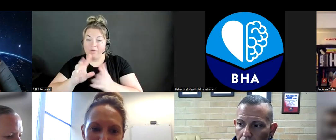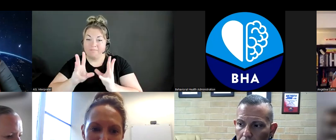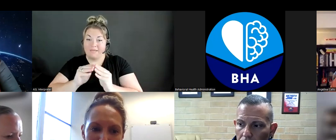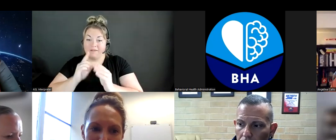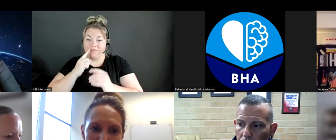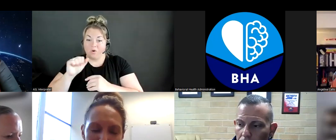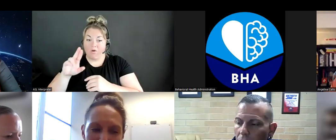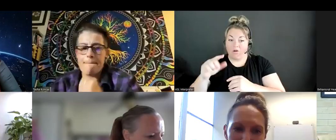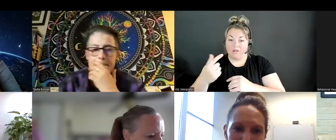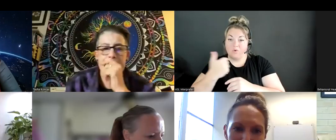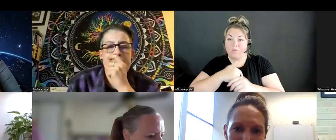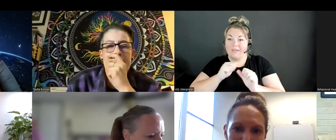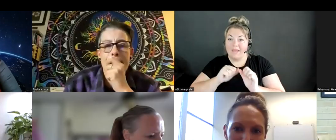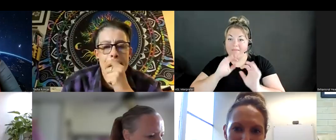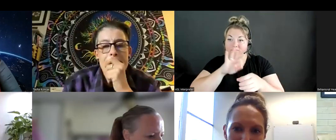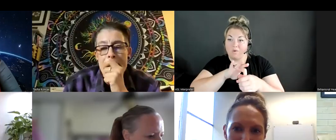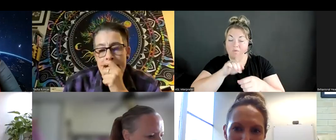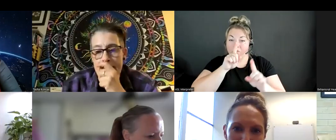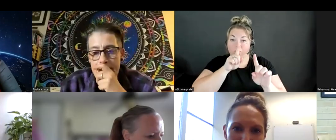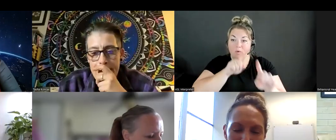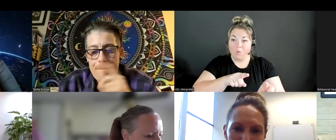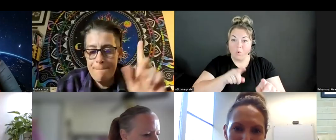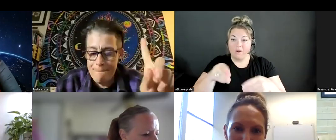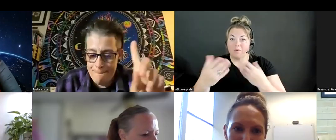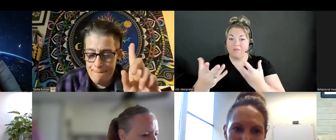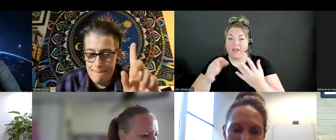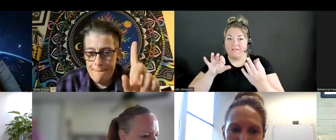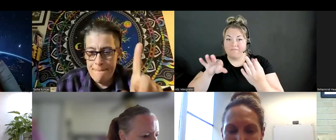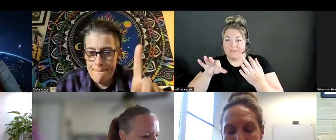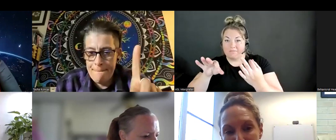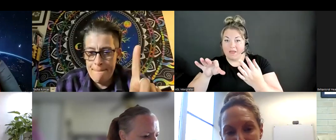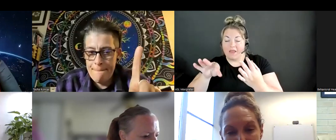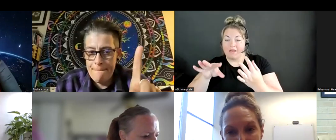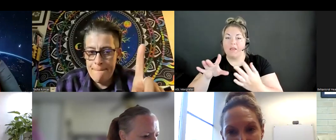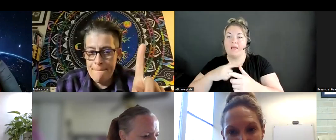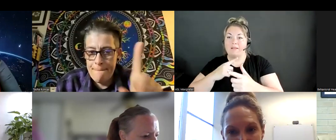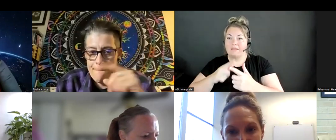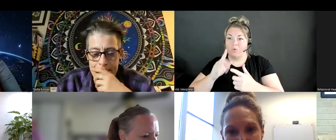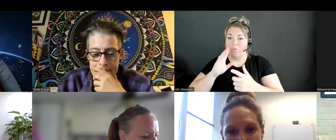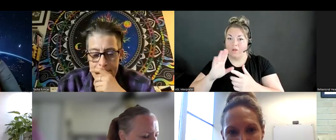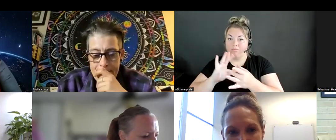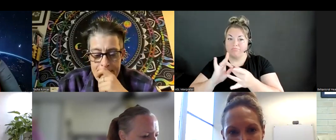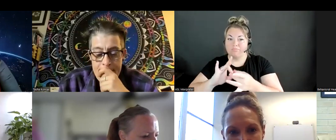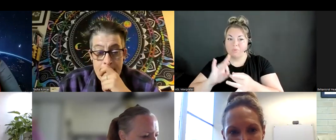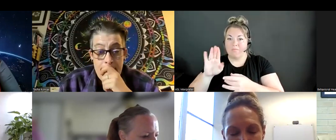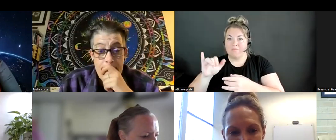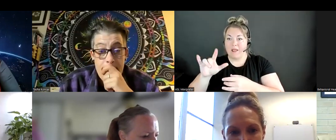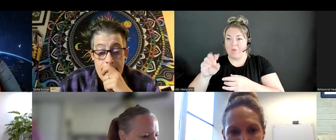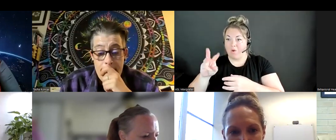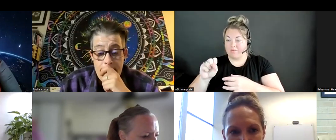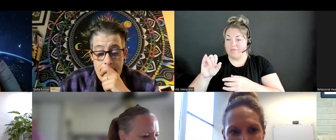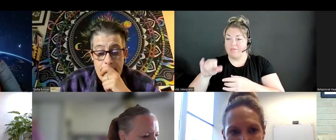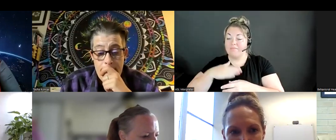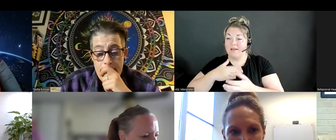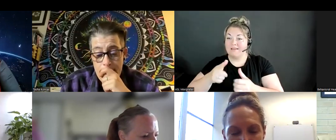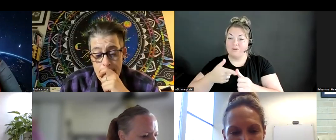August. We can vote on the report and provide feedback and vote on bylaws. So that's my initial